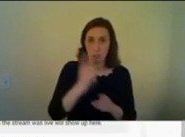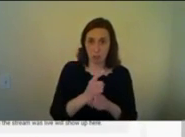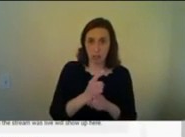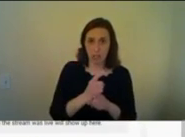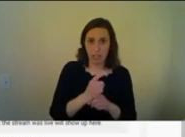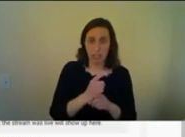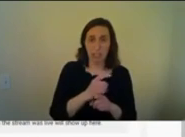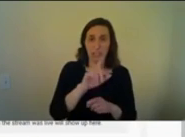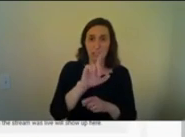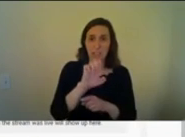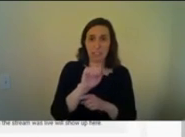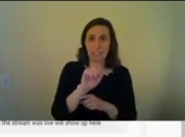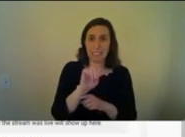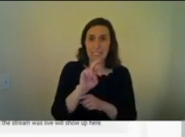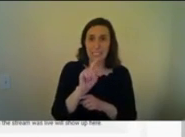should cancel.